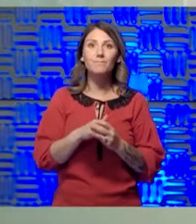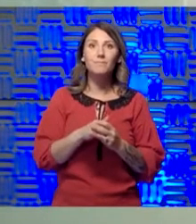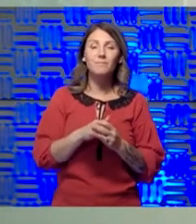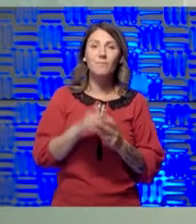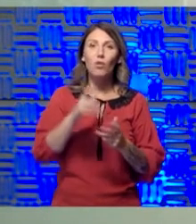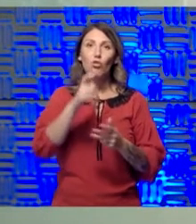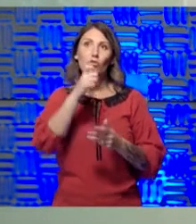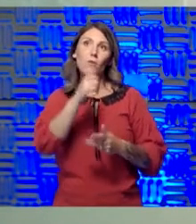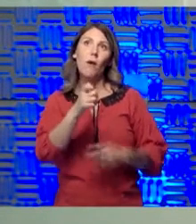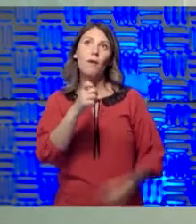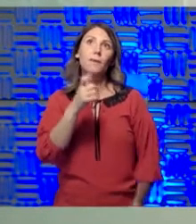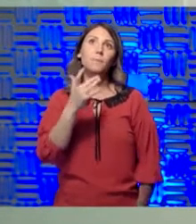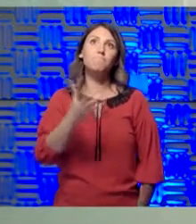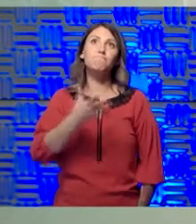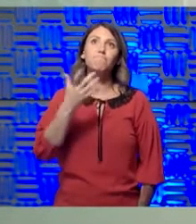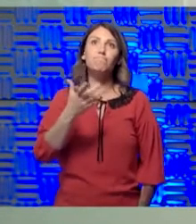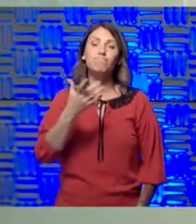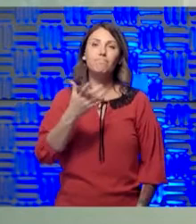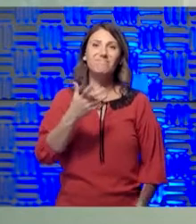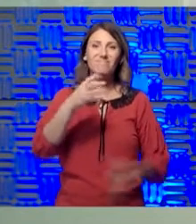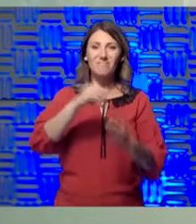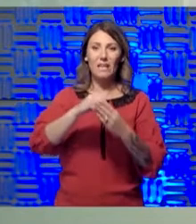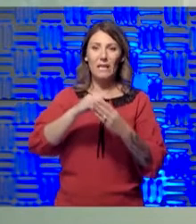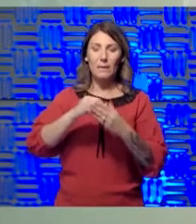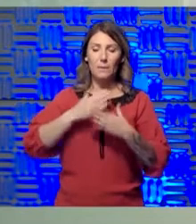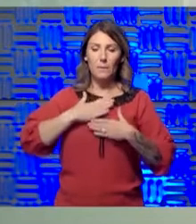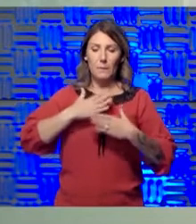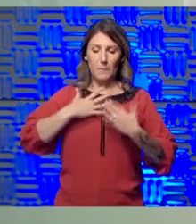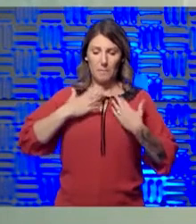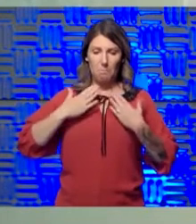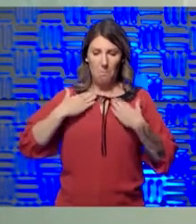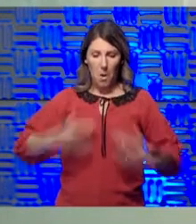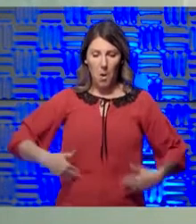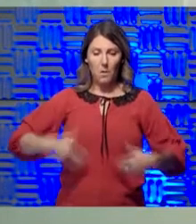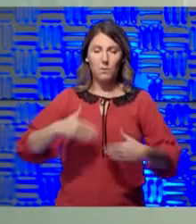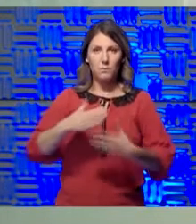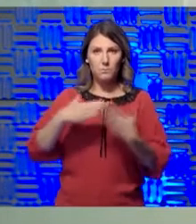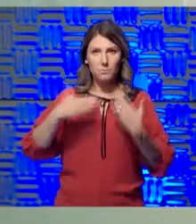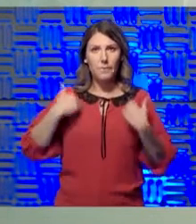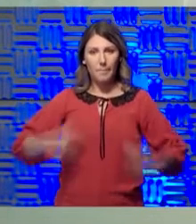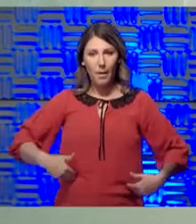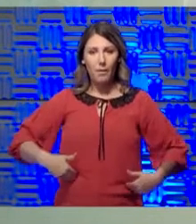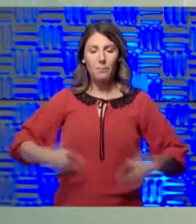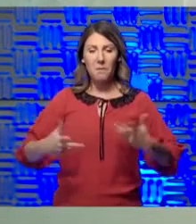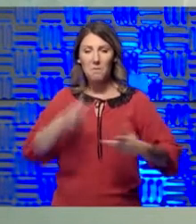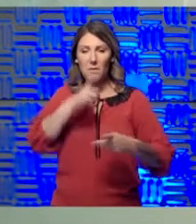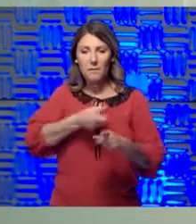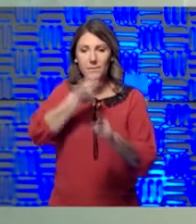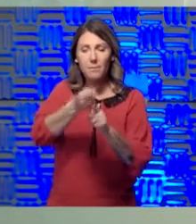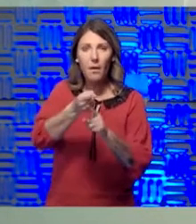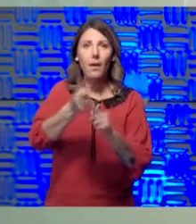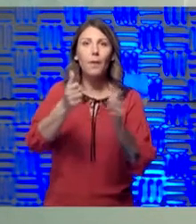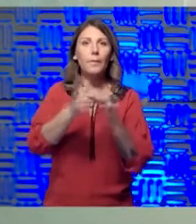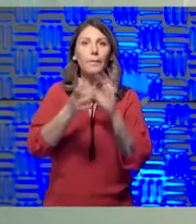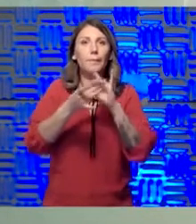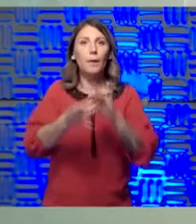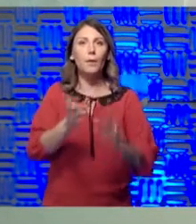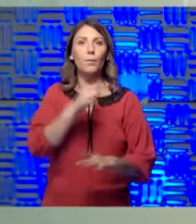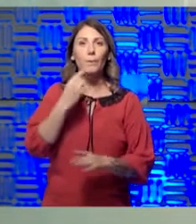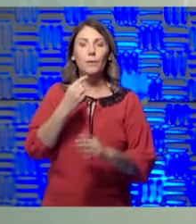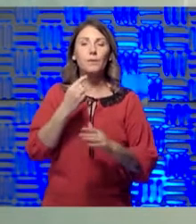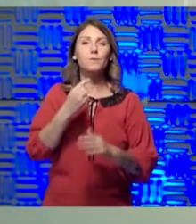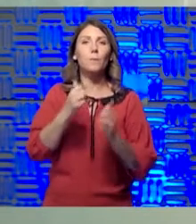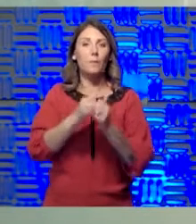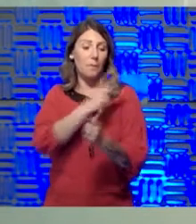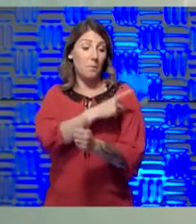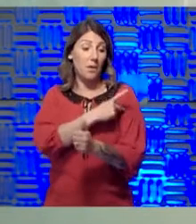aerodigestive parts of the body, so they just really probably are not as impactful on that risk to the patient. We think the